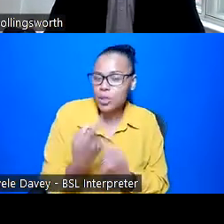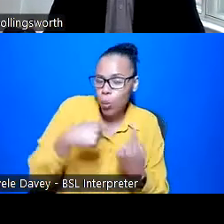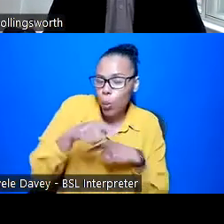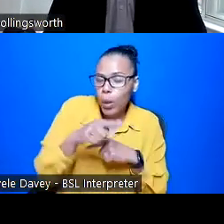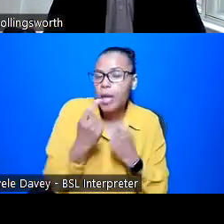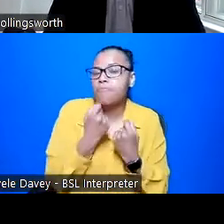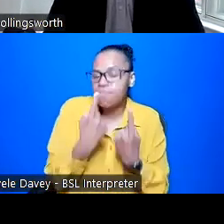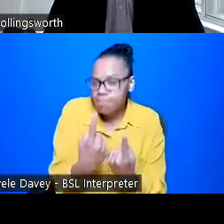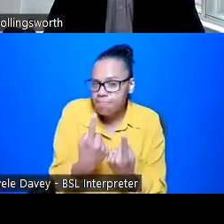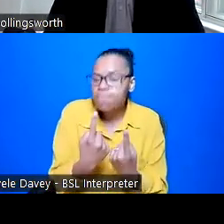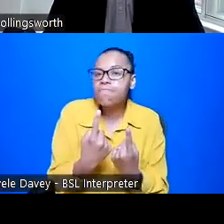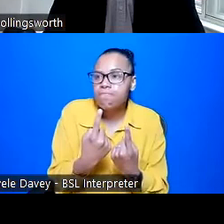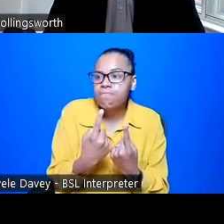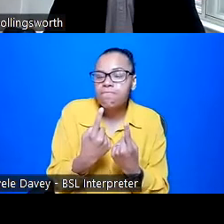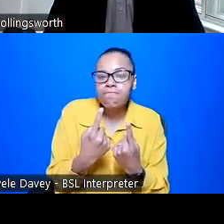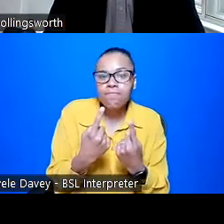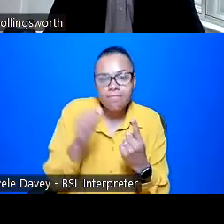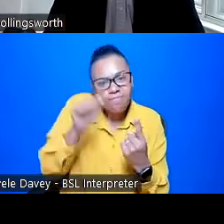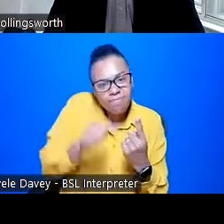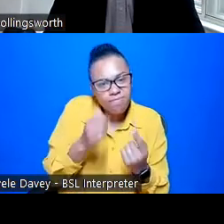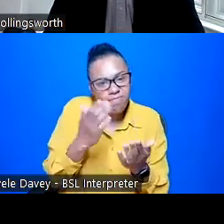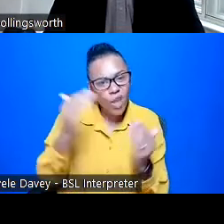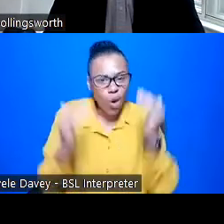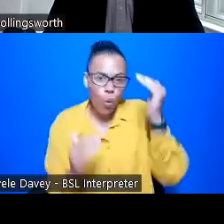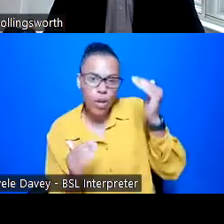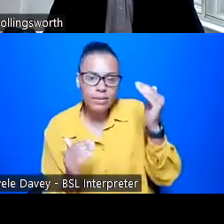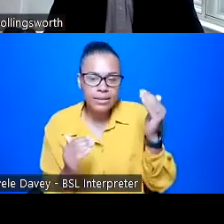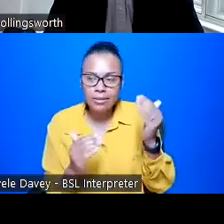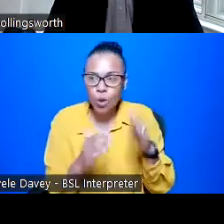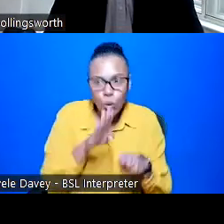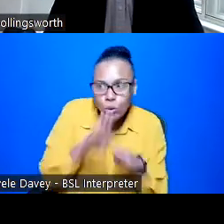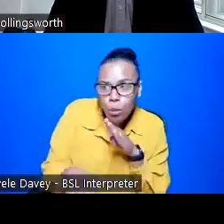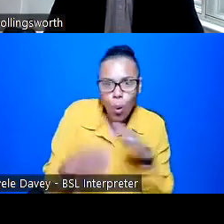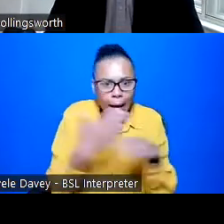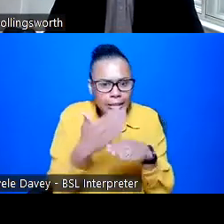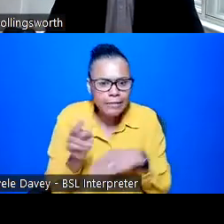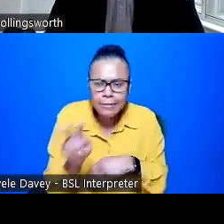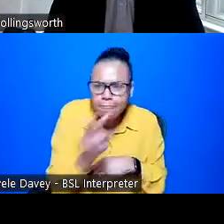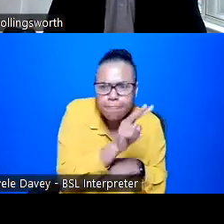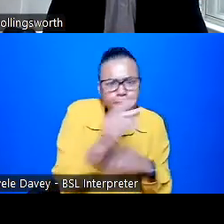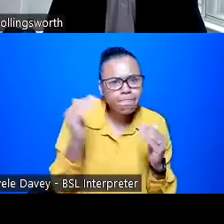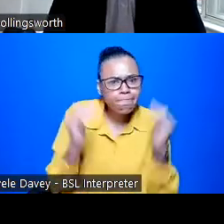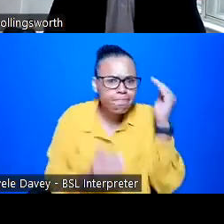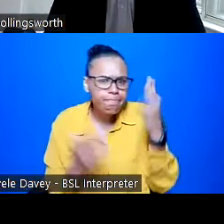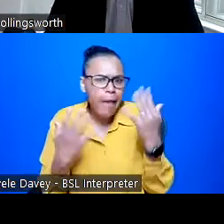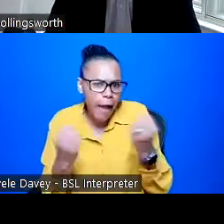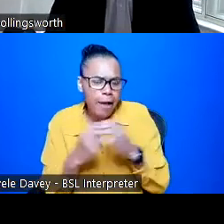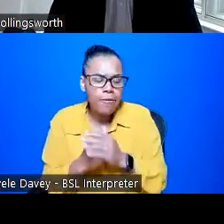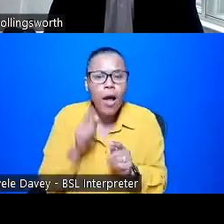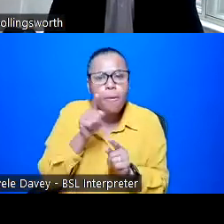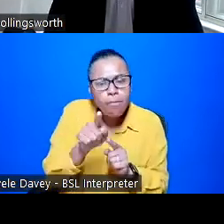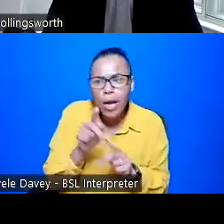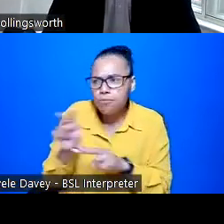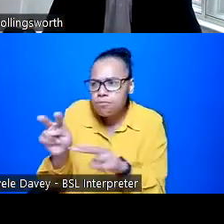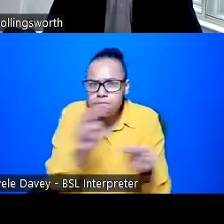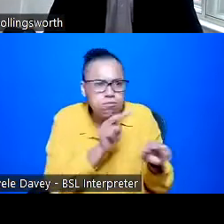that there was inequality in terms of the provision of sport and activity in this country, but that actually across the board, we were seeing levels